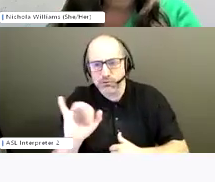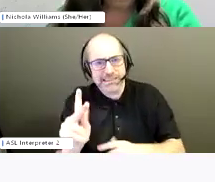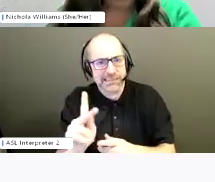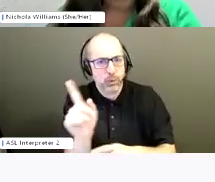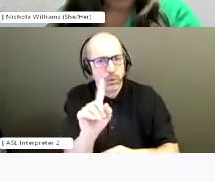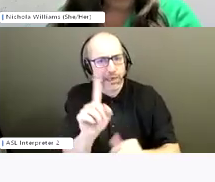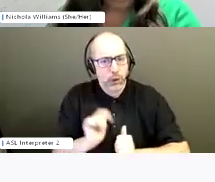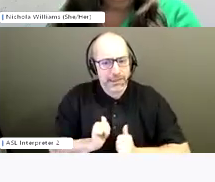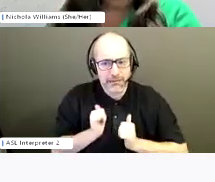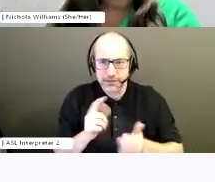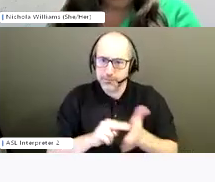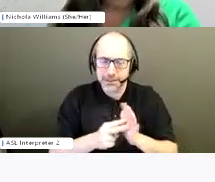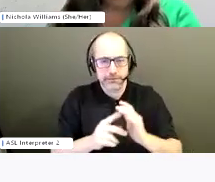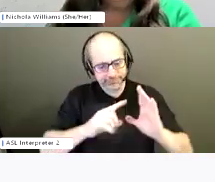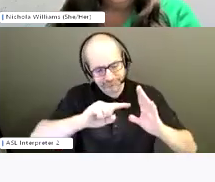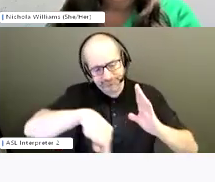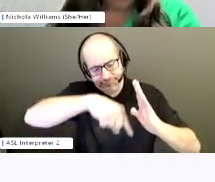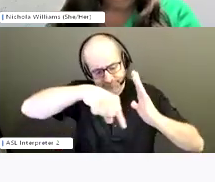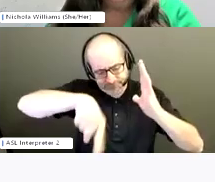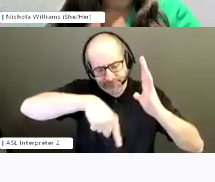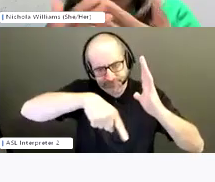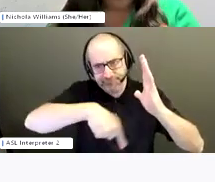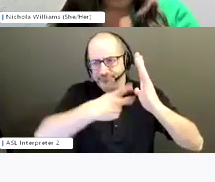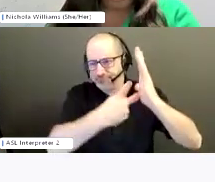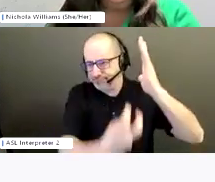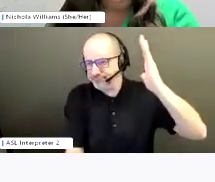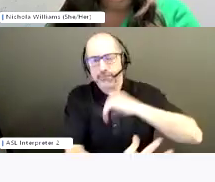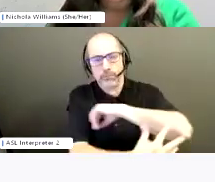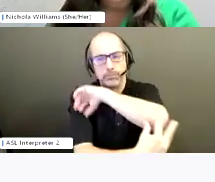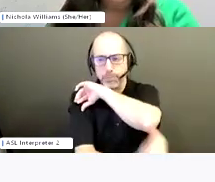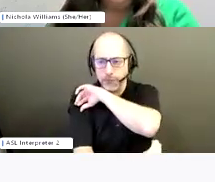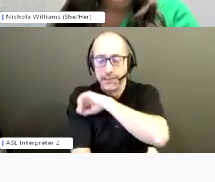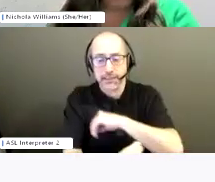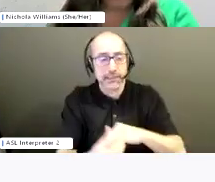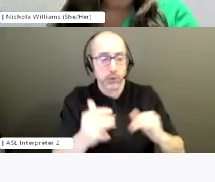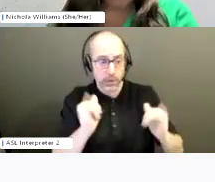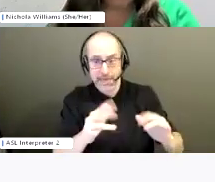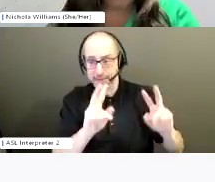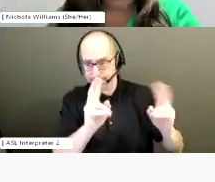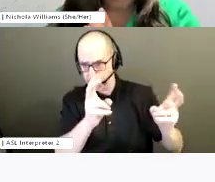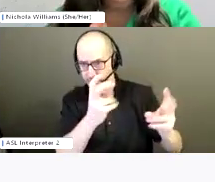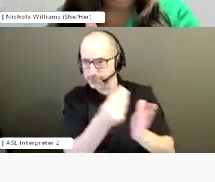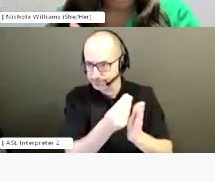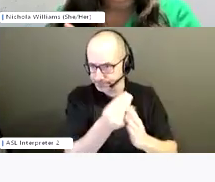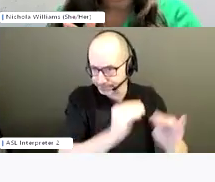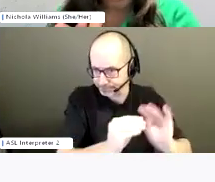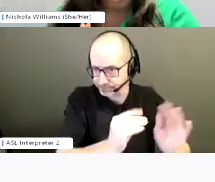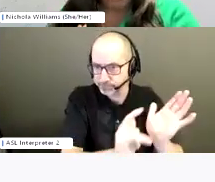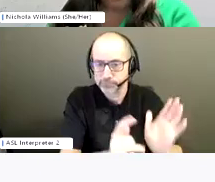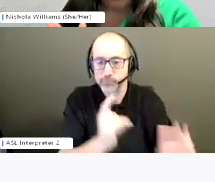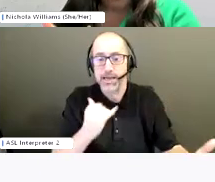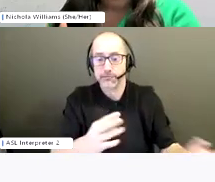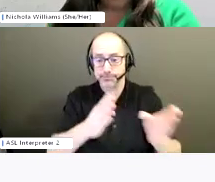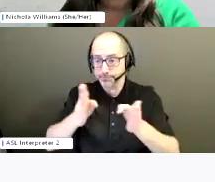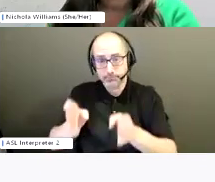into poverty. So now that I've gone deeper into that topic, I'd like to pass it over to my colleague,